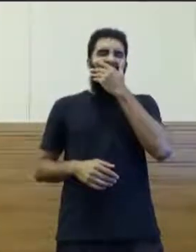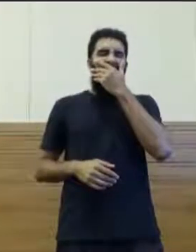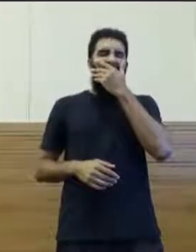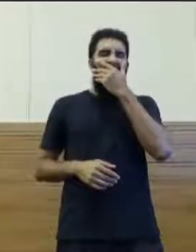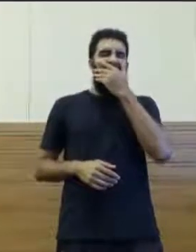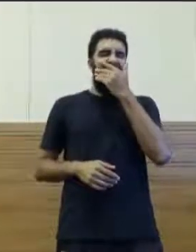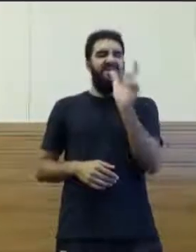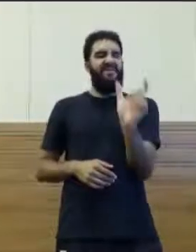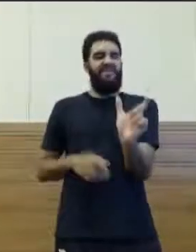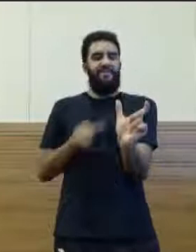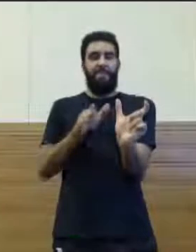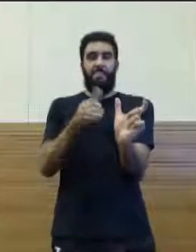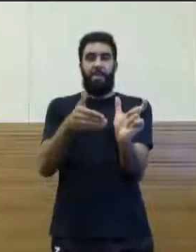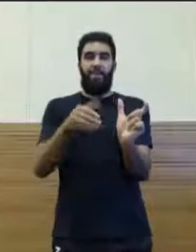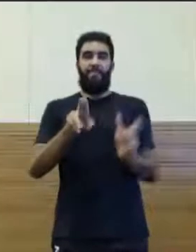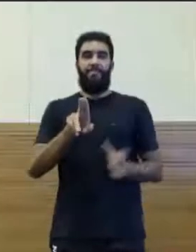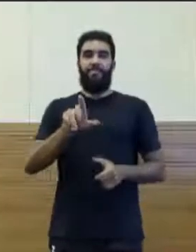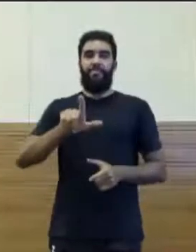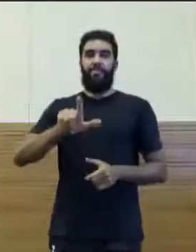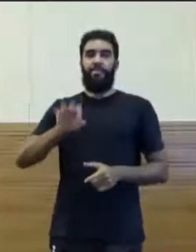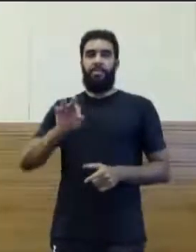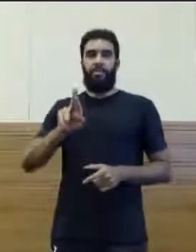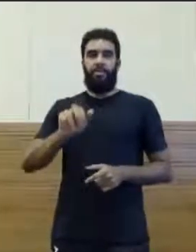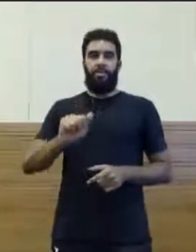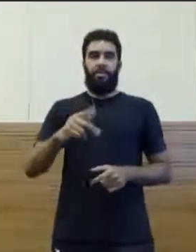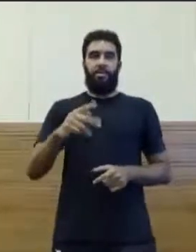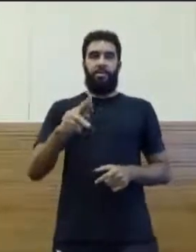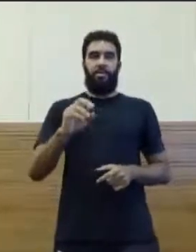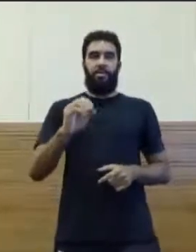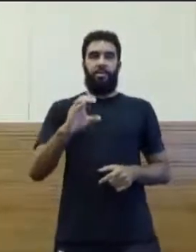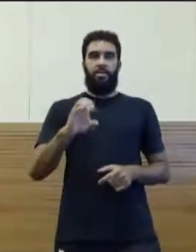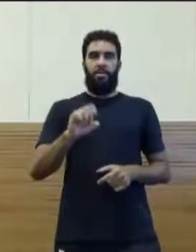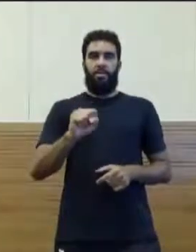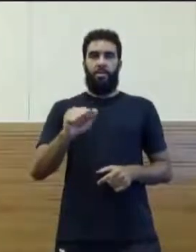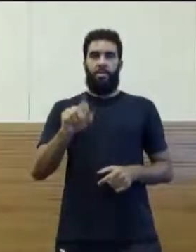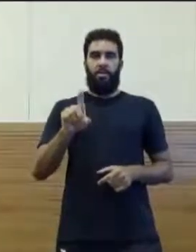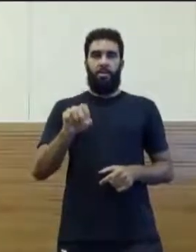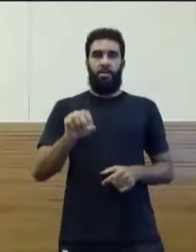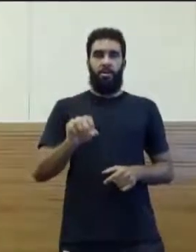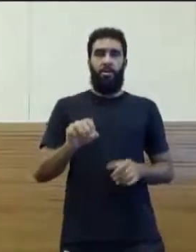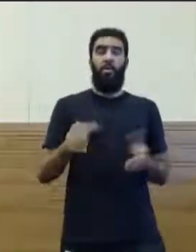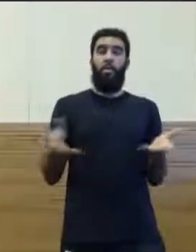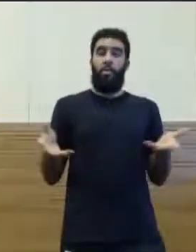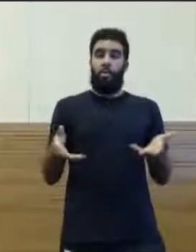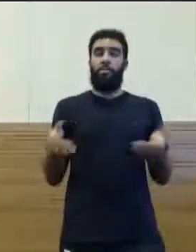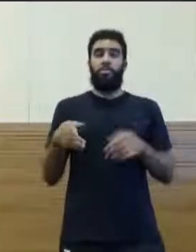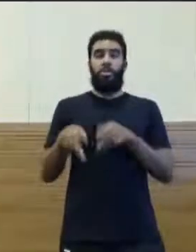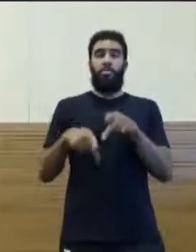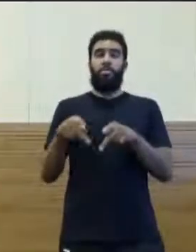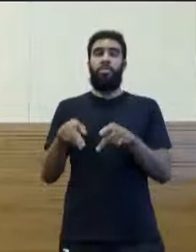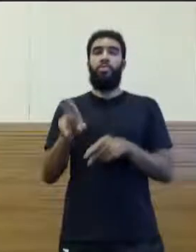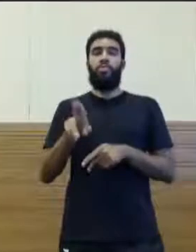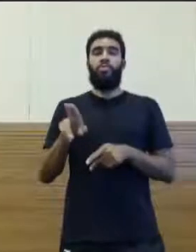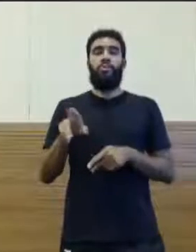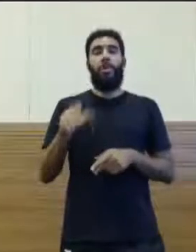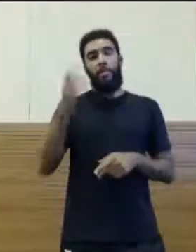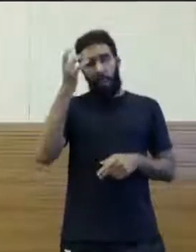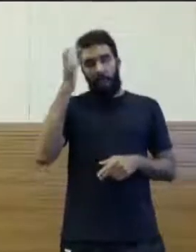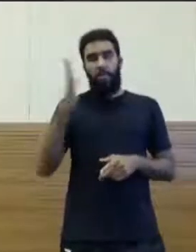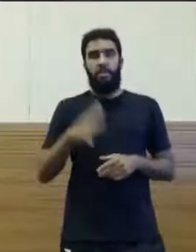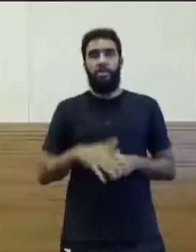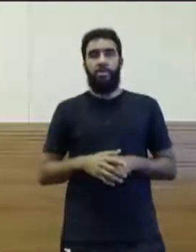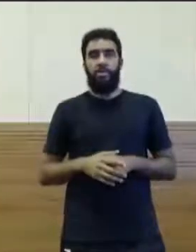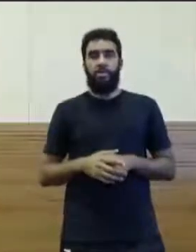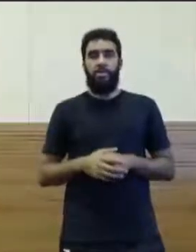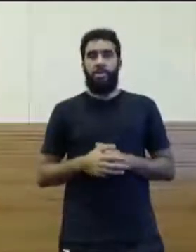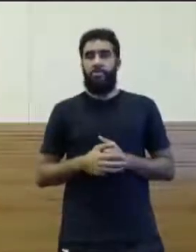and as what would be ultra-processed. That was 2015. And now I